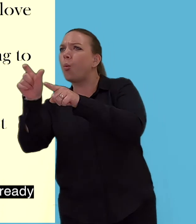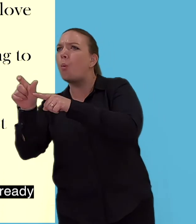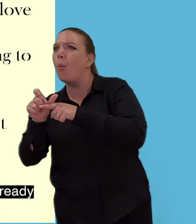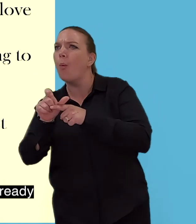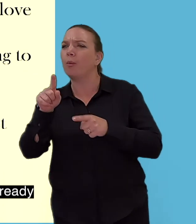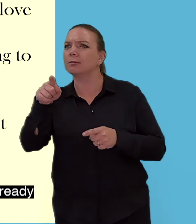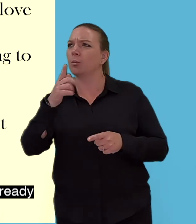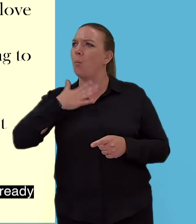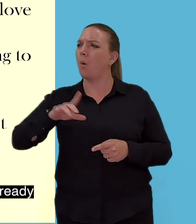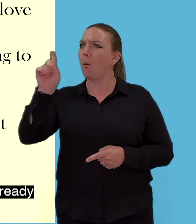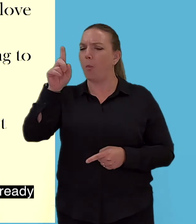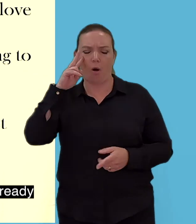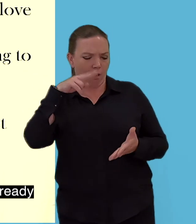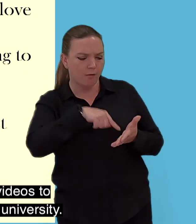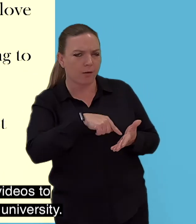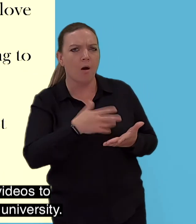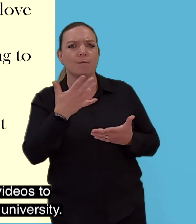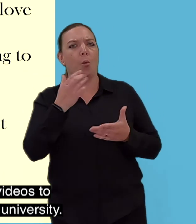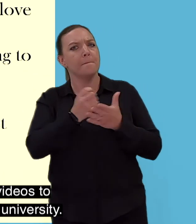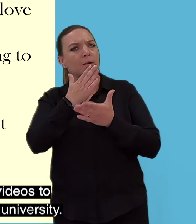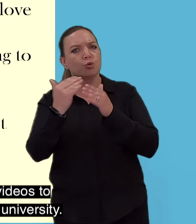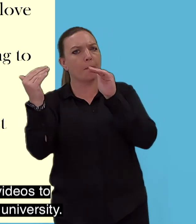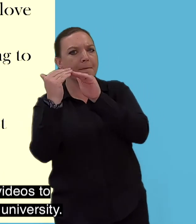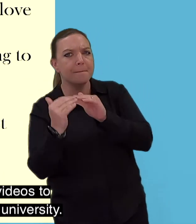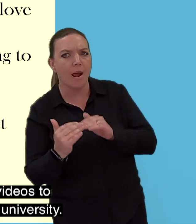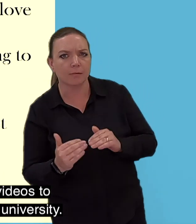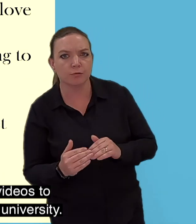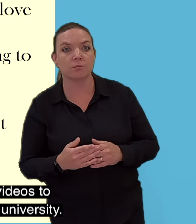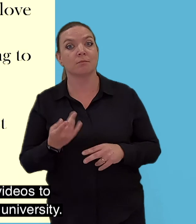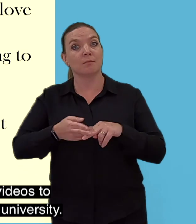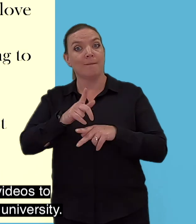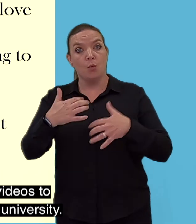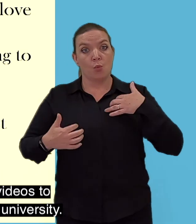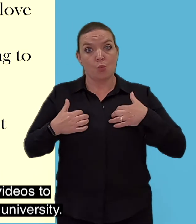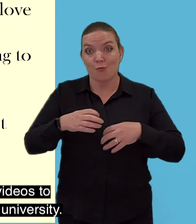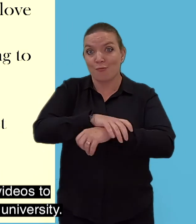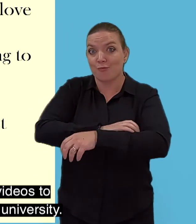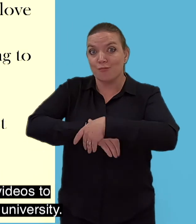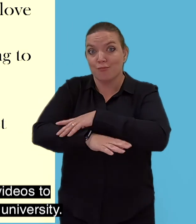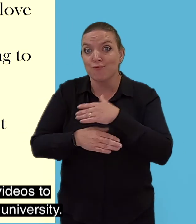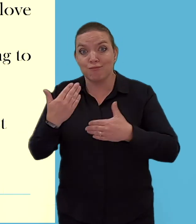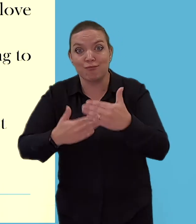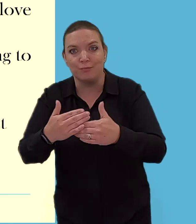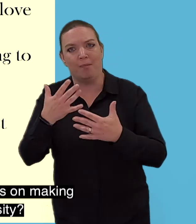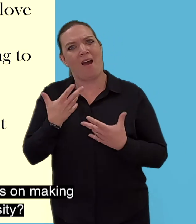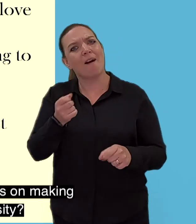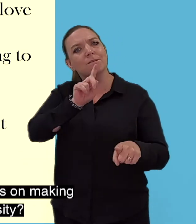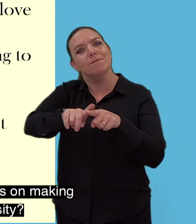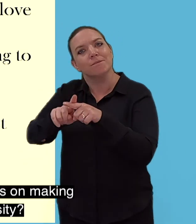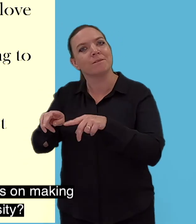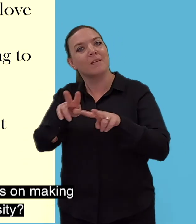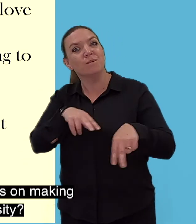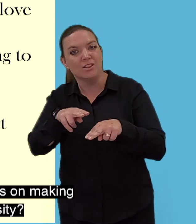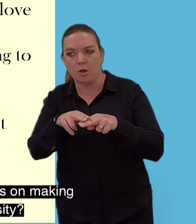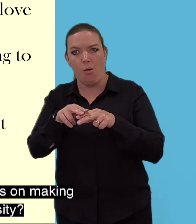fired up and ready to take your next step, then we've produced a whole series of videos to help you take each step on the journey to university. So why not